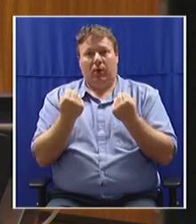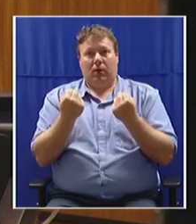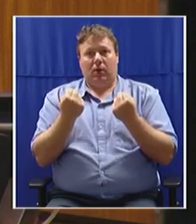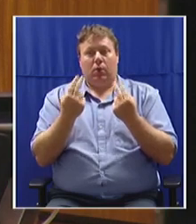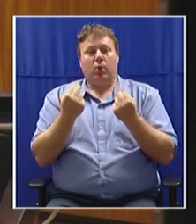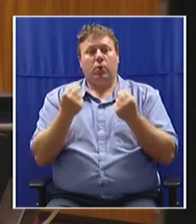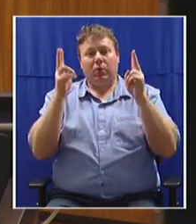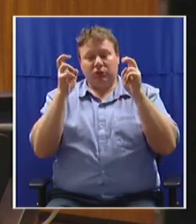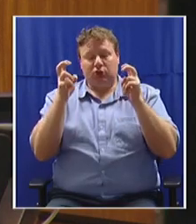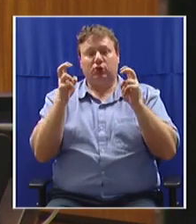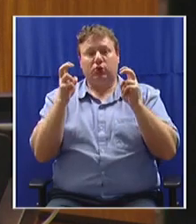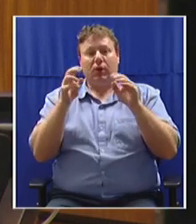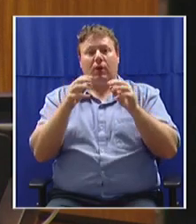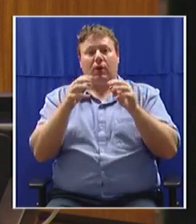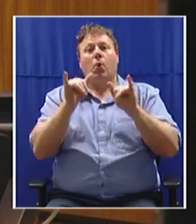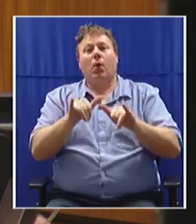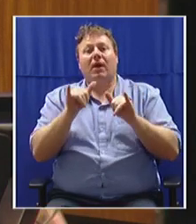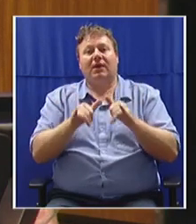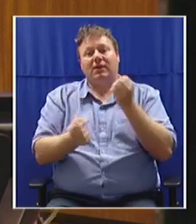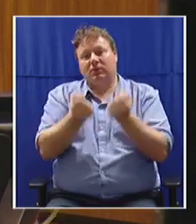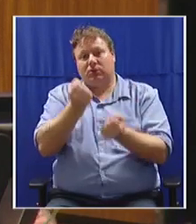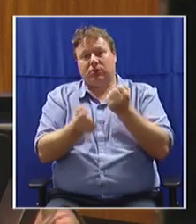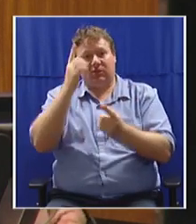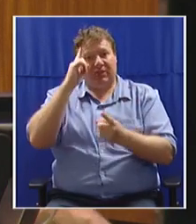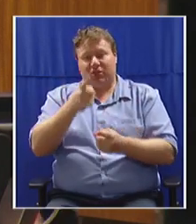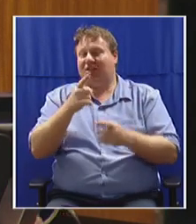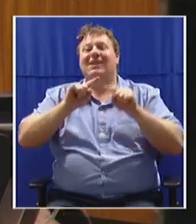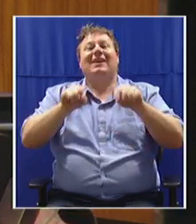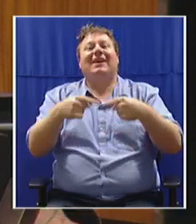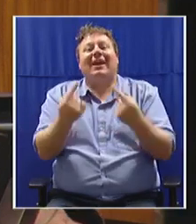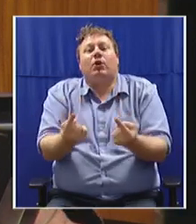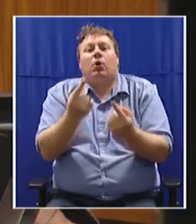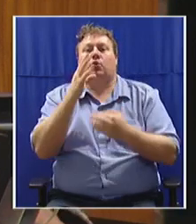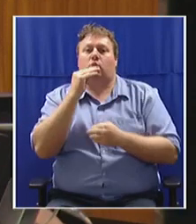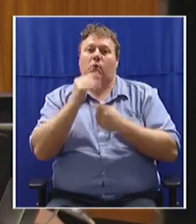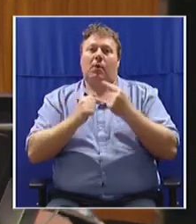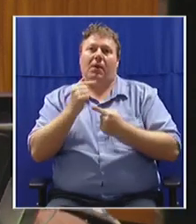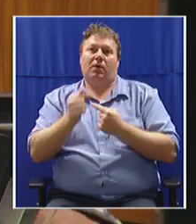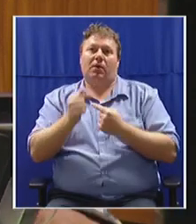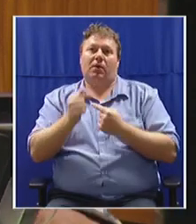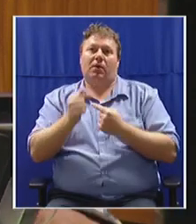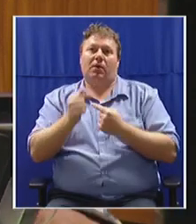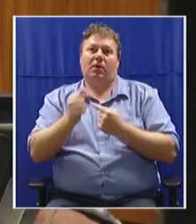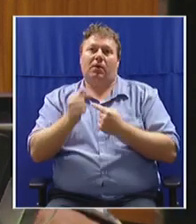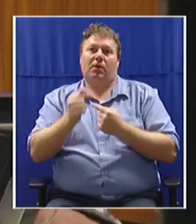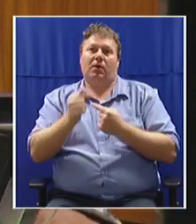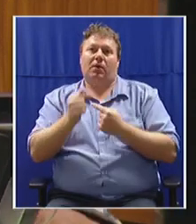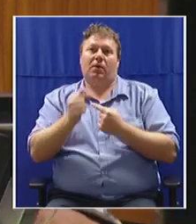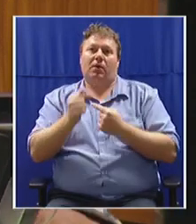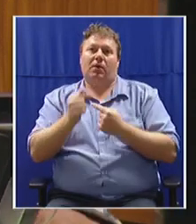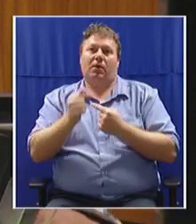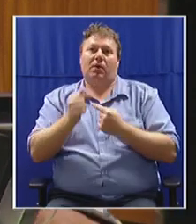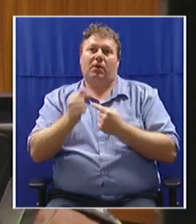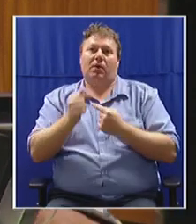specific, that we cannot talk on it. I don't think